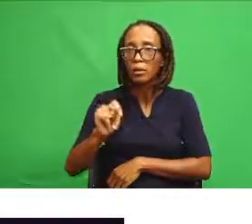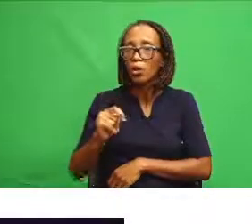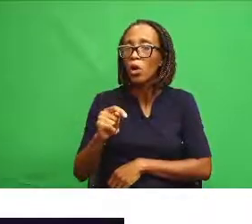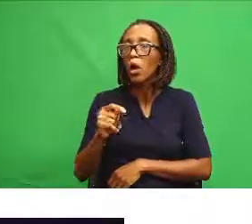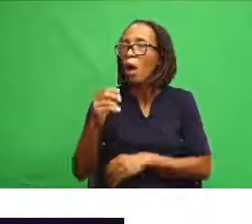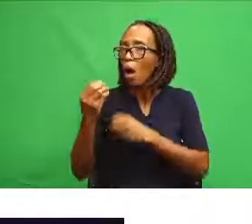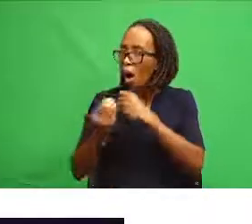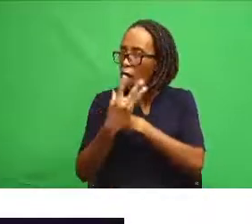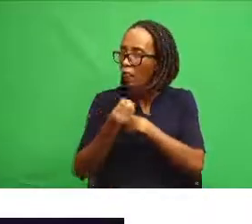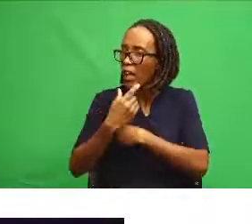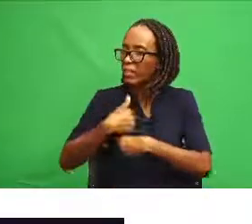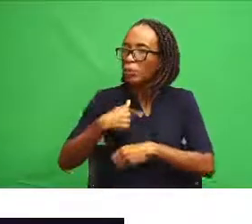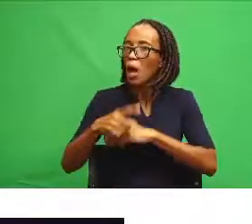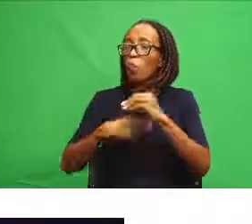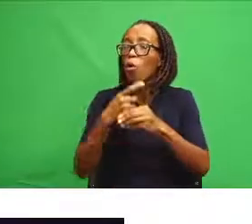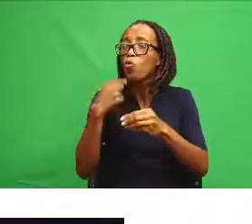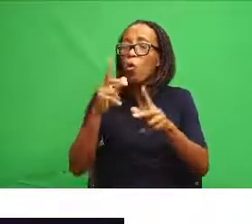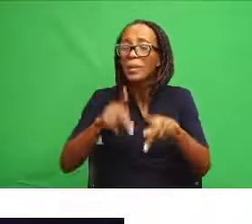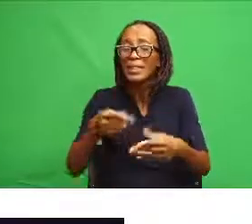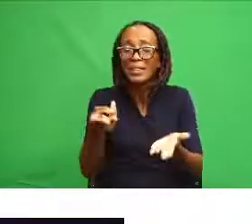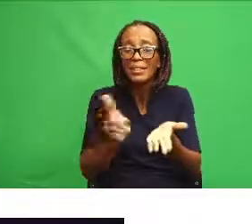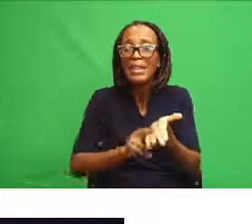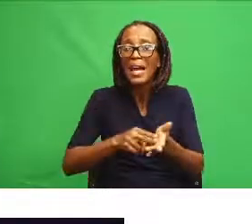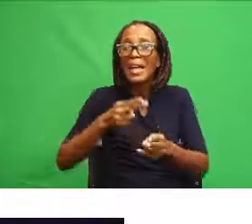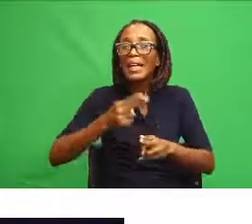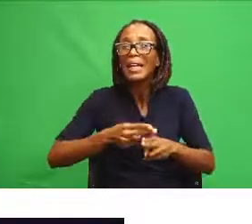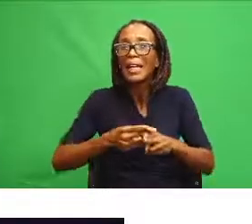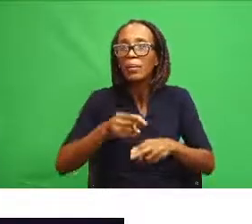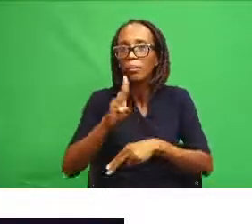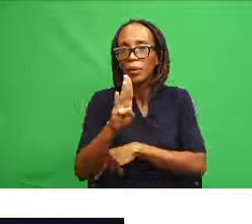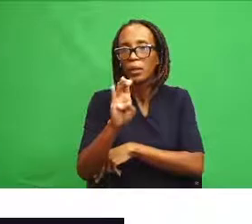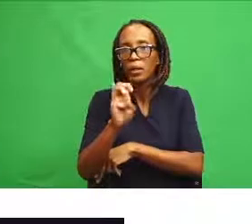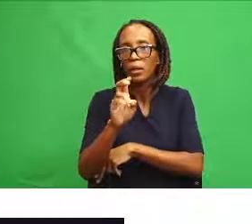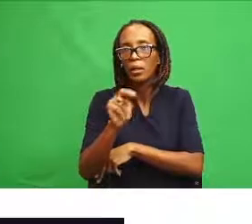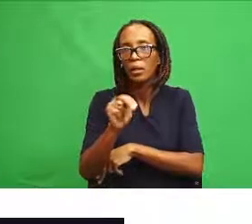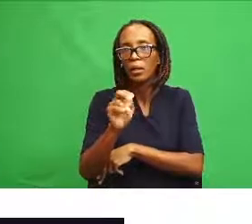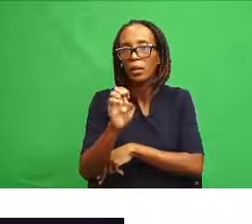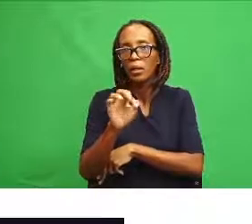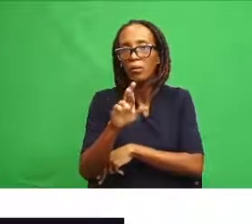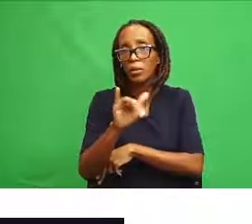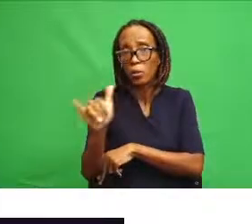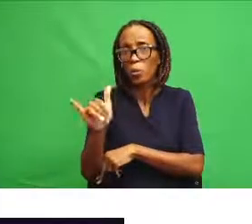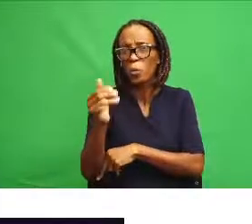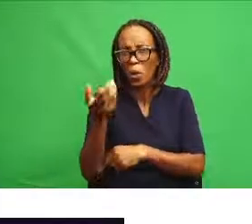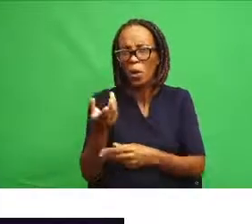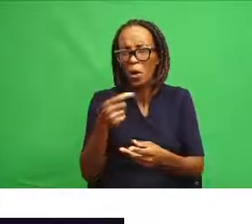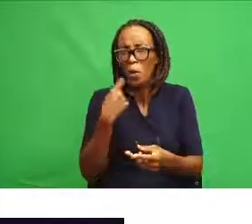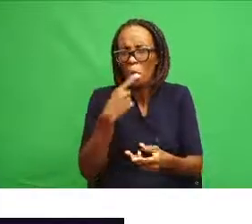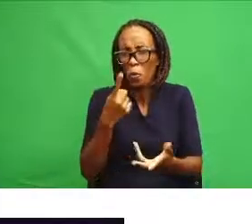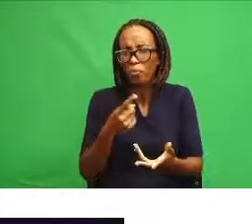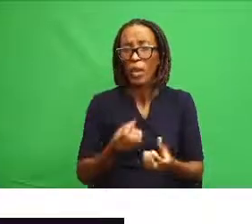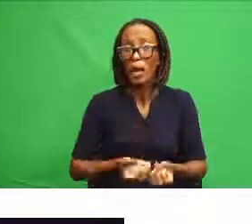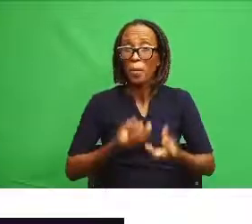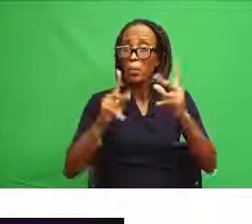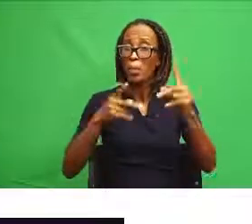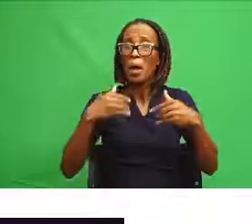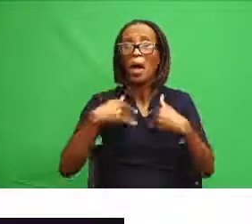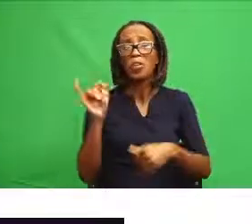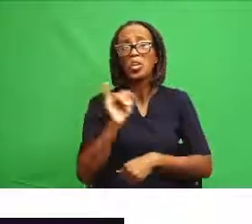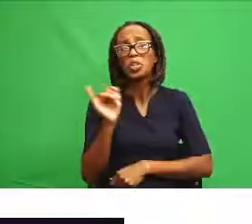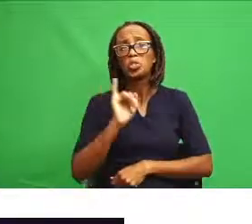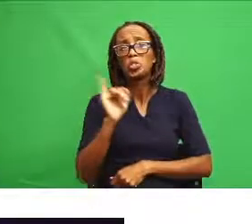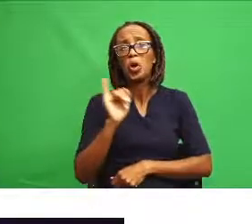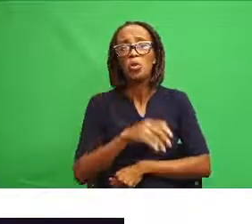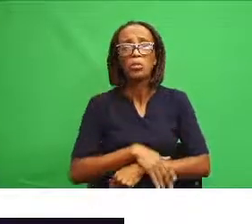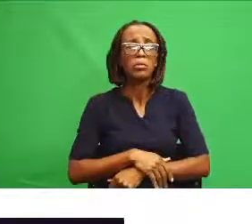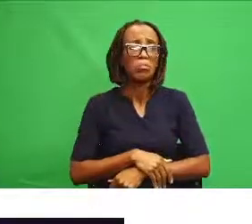some advice about naming a contingent beneficiary. All right? And, a lot of people have their insurance policies